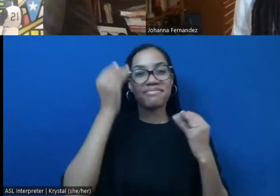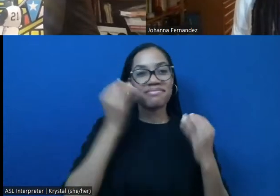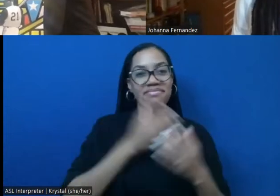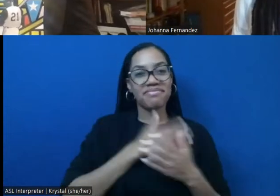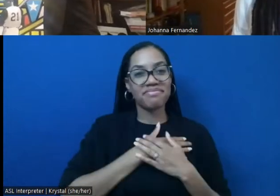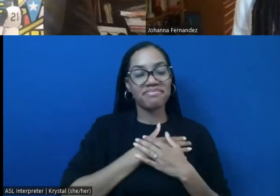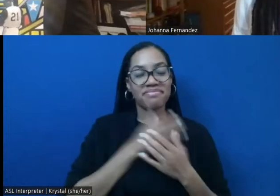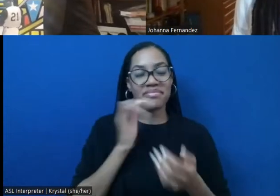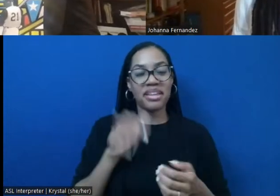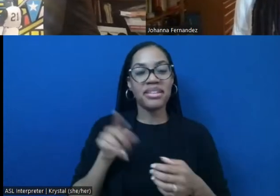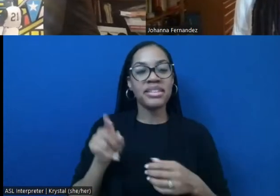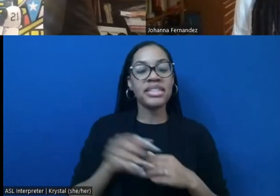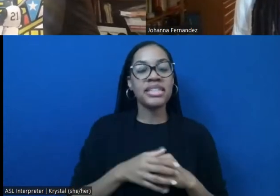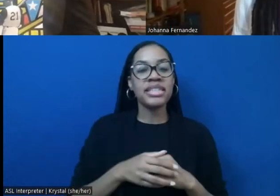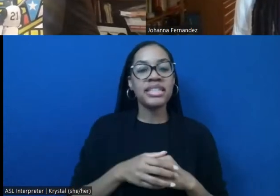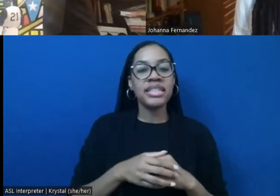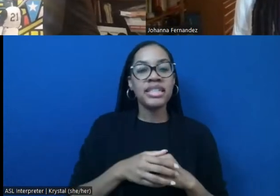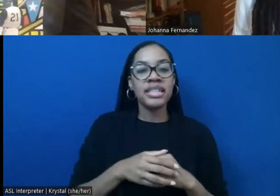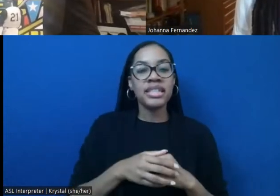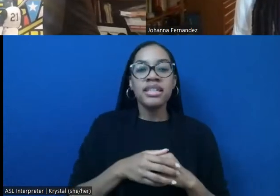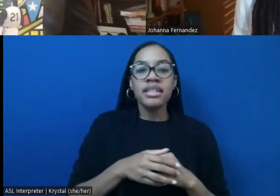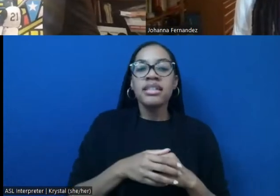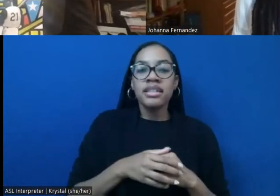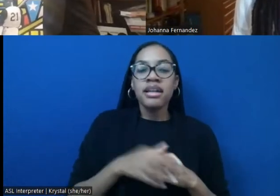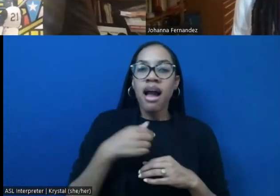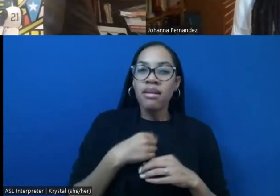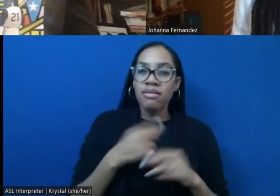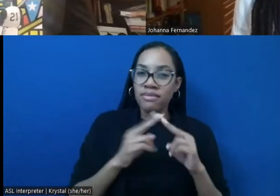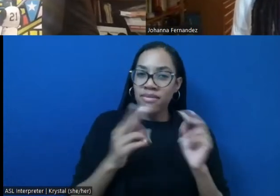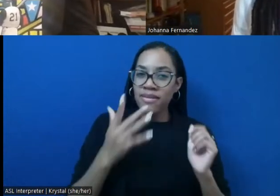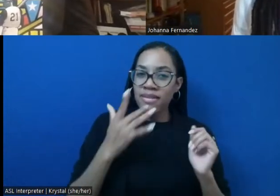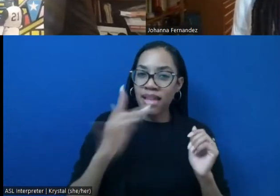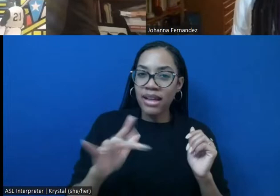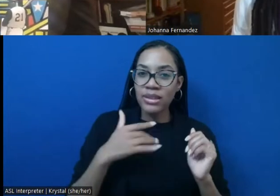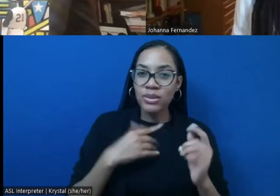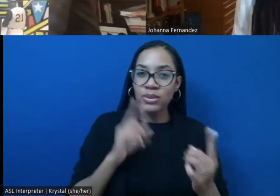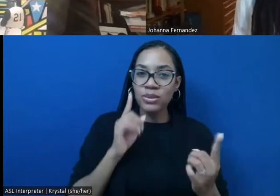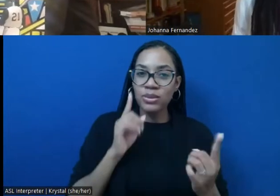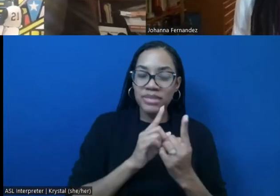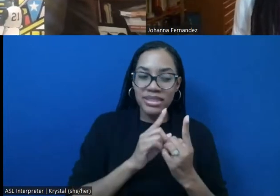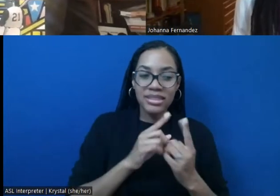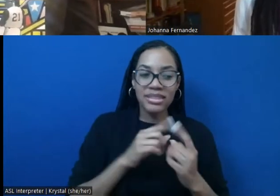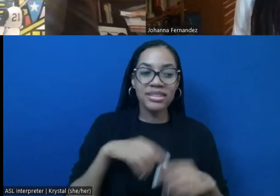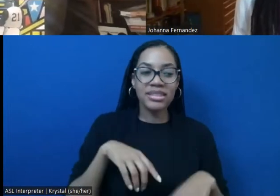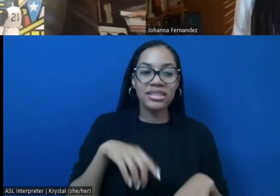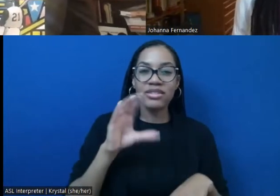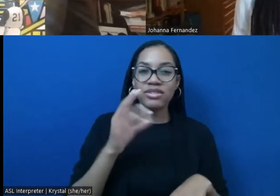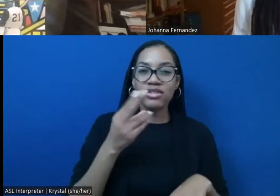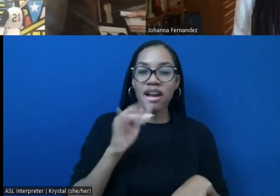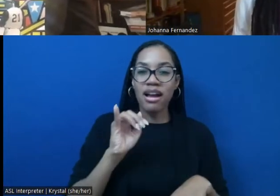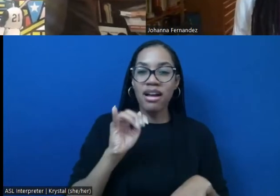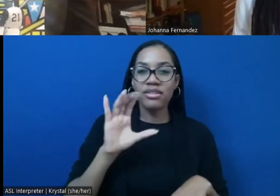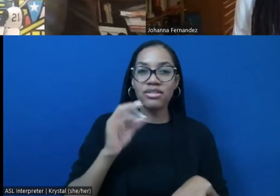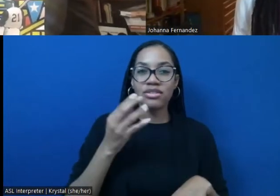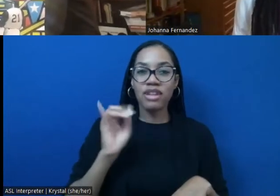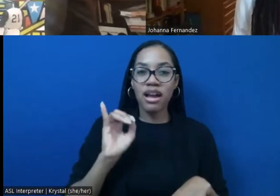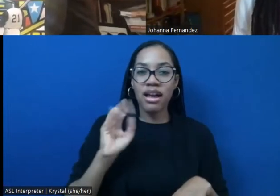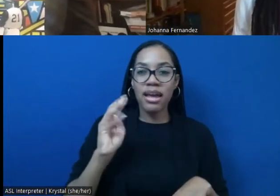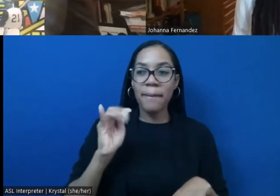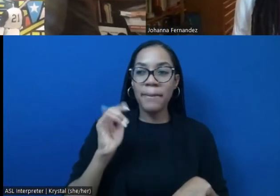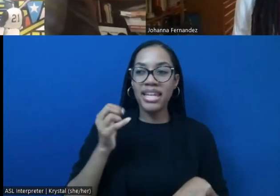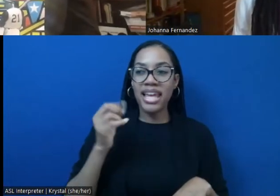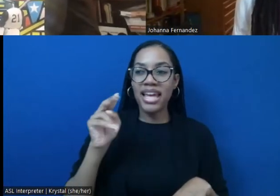on. But I was very fortunate to get to meet Cha-Cha Jimenez at the 50th